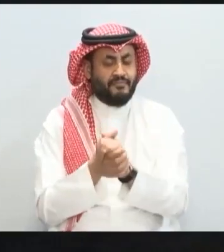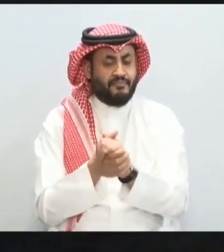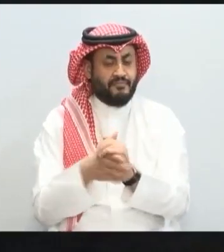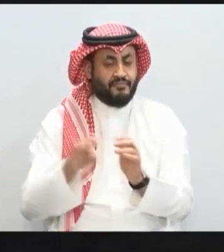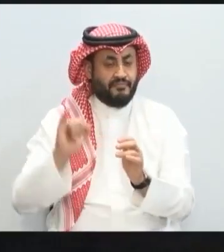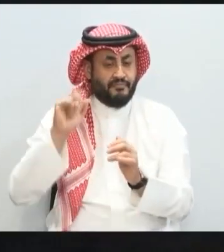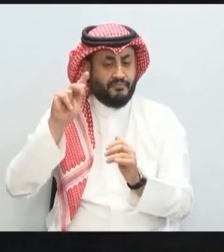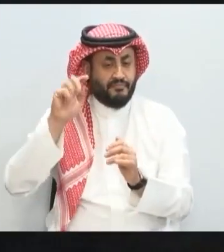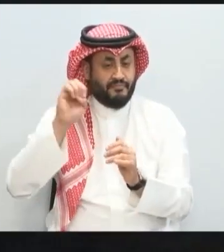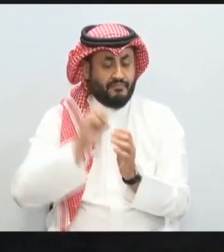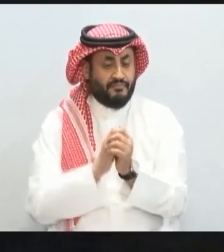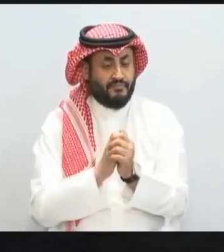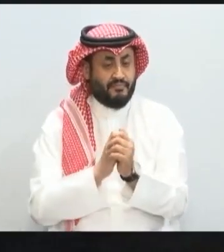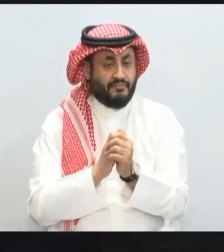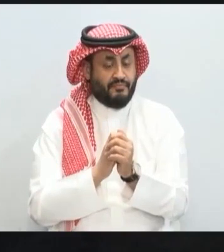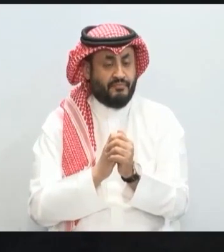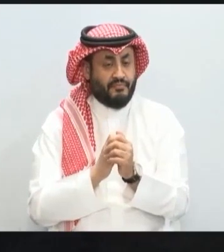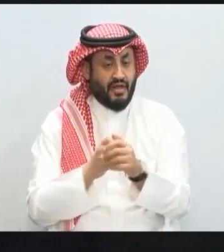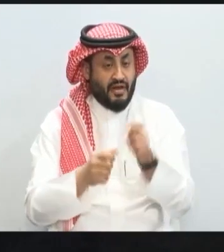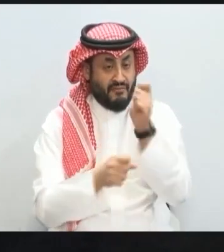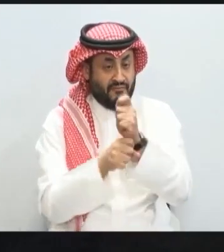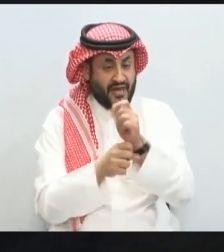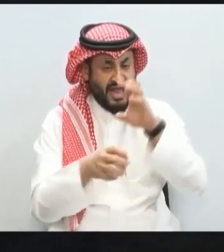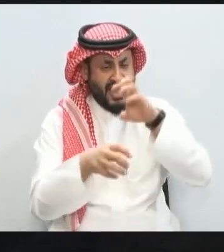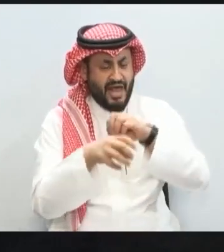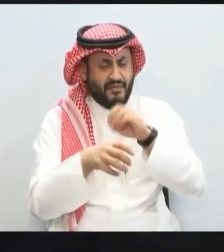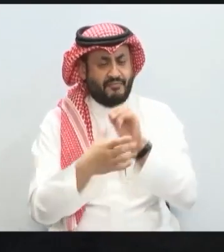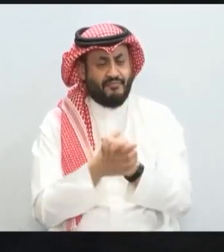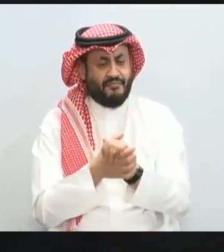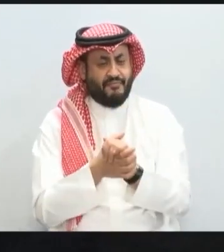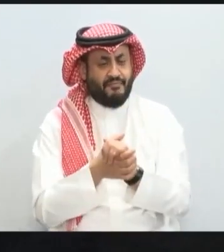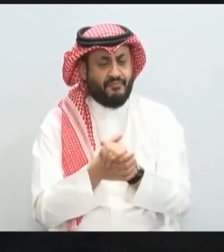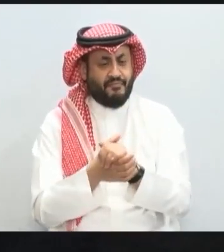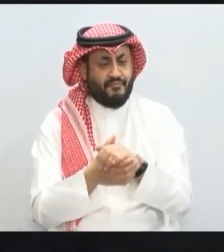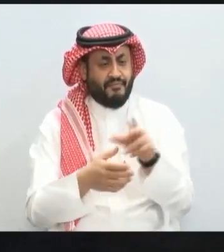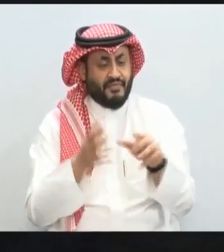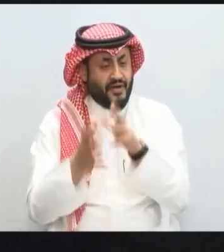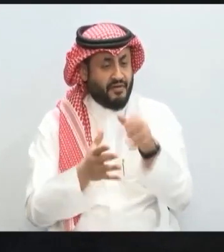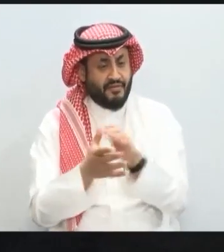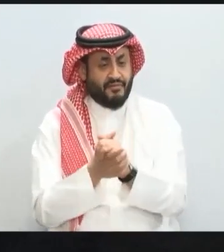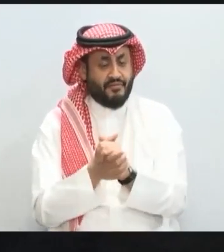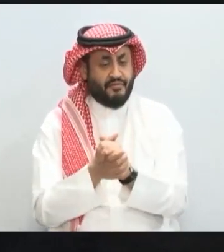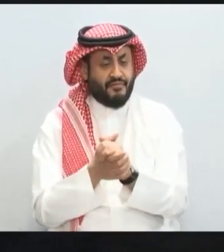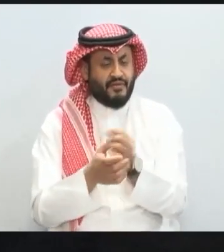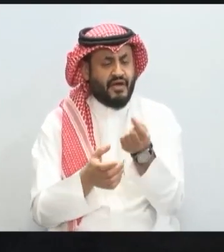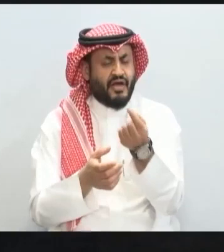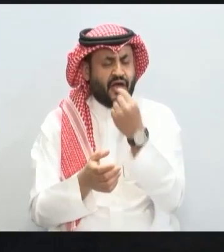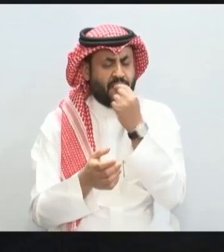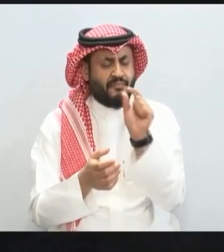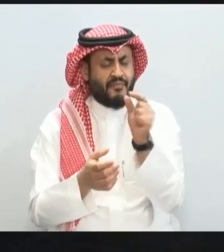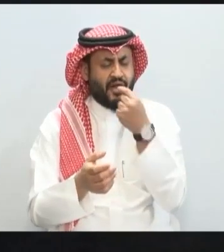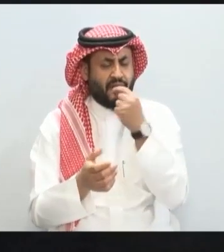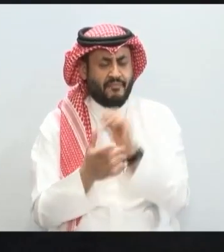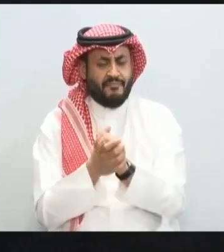word bite as a verb is to bite something with your teeth. But as a noun, when you say, I'll have a bite, it means a